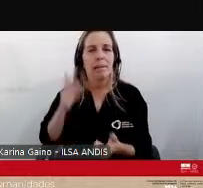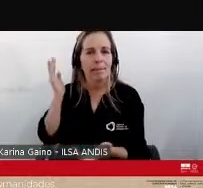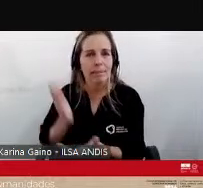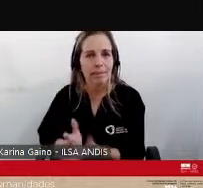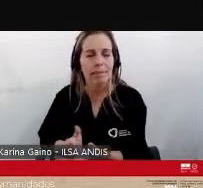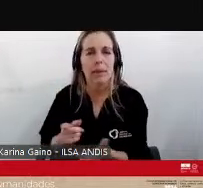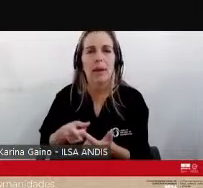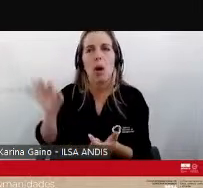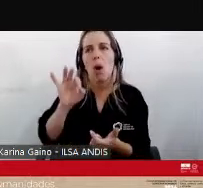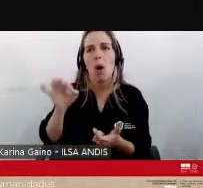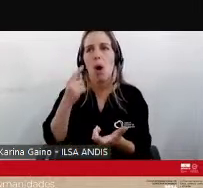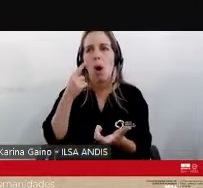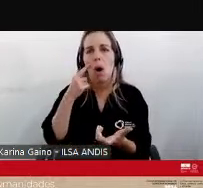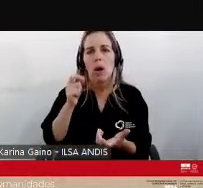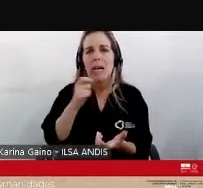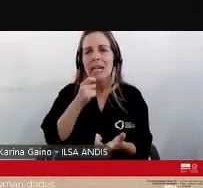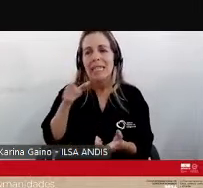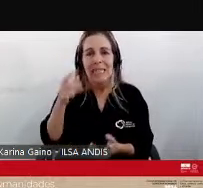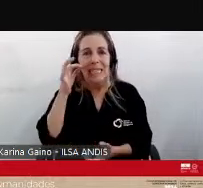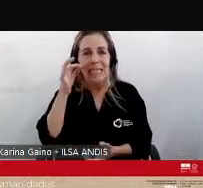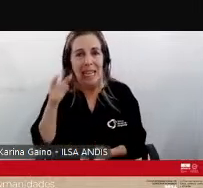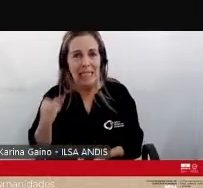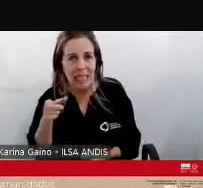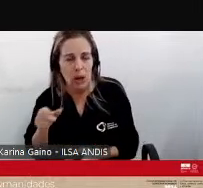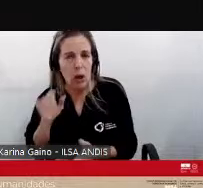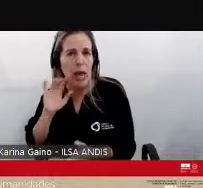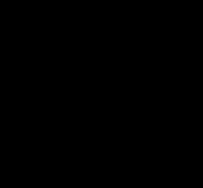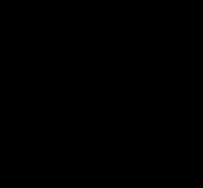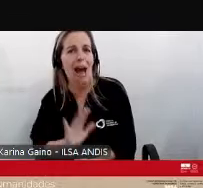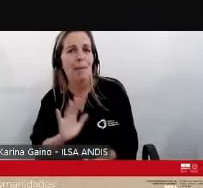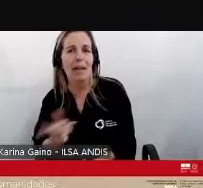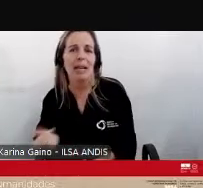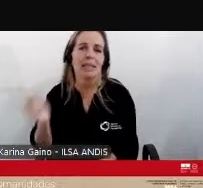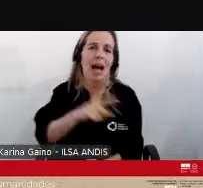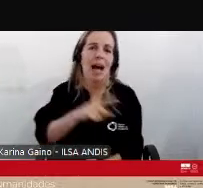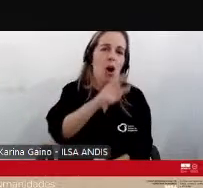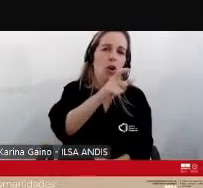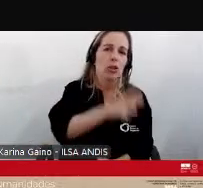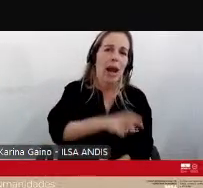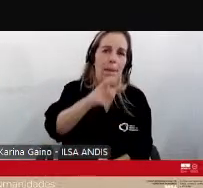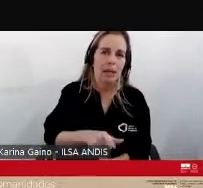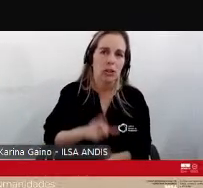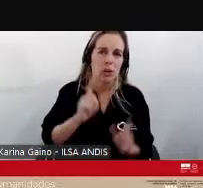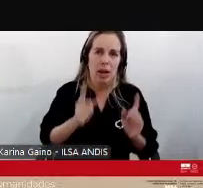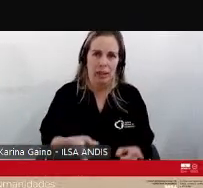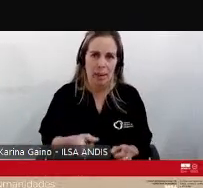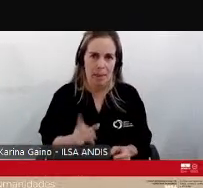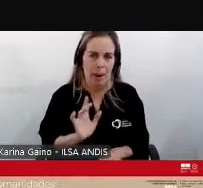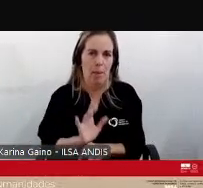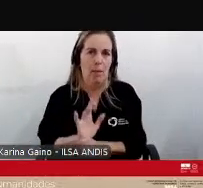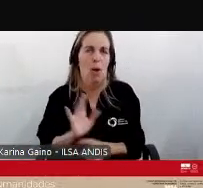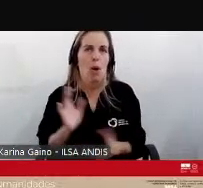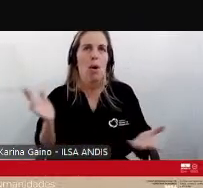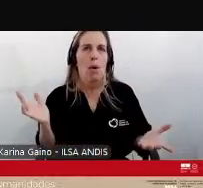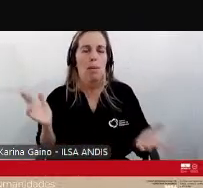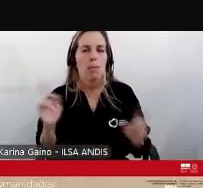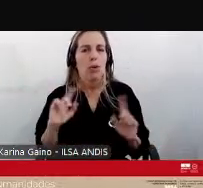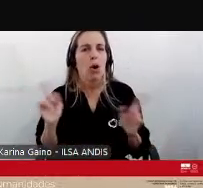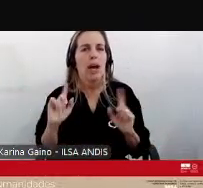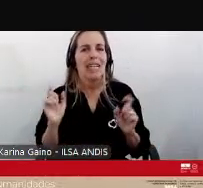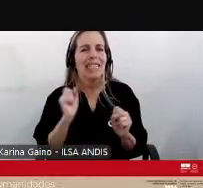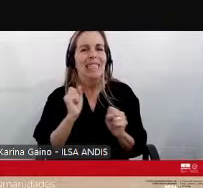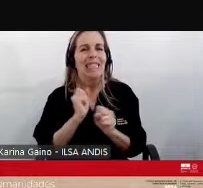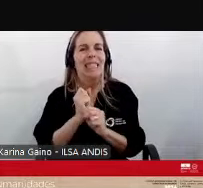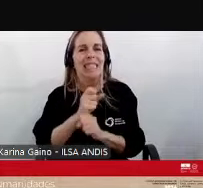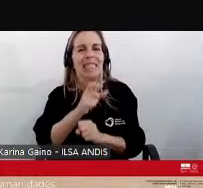other workers. And importantly, it doesn't have to be, workers chained up, workers being, physically harmed,